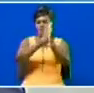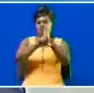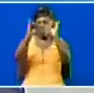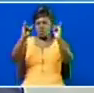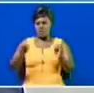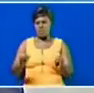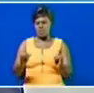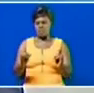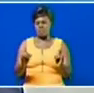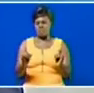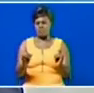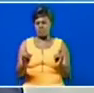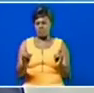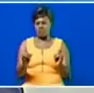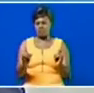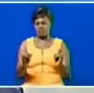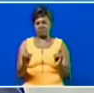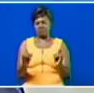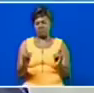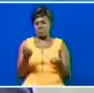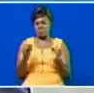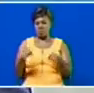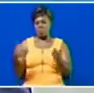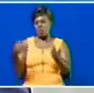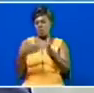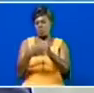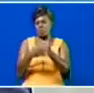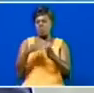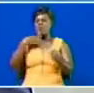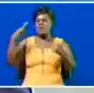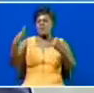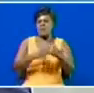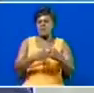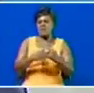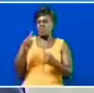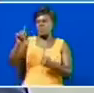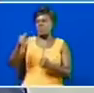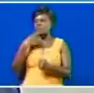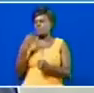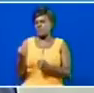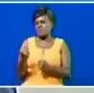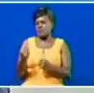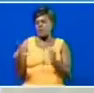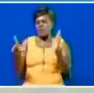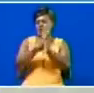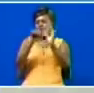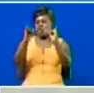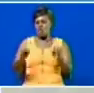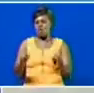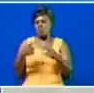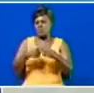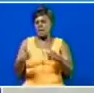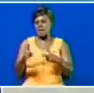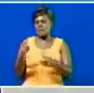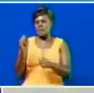this rule might stop her from running the 800 and 1500 meters races. The new regulations will come into effect